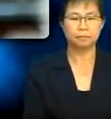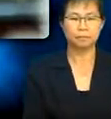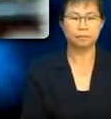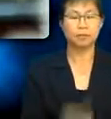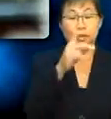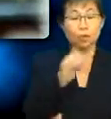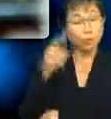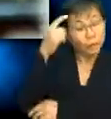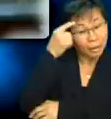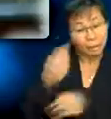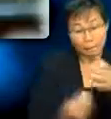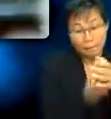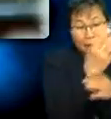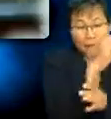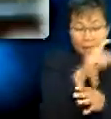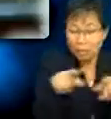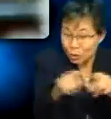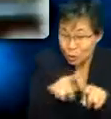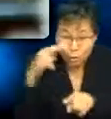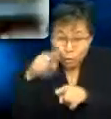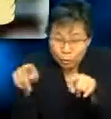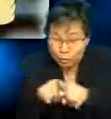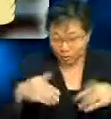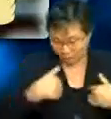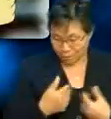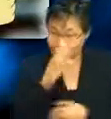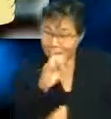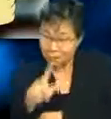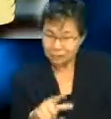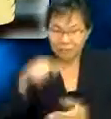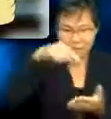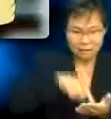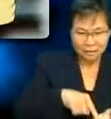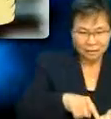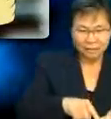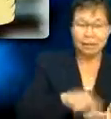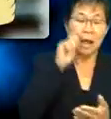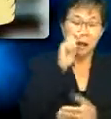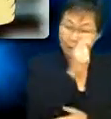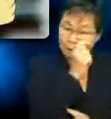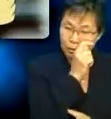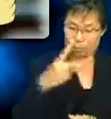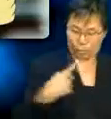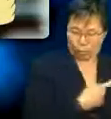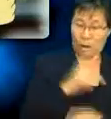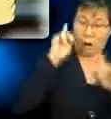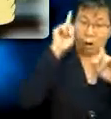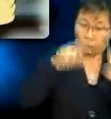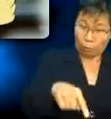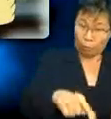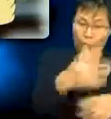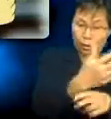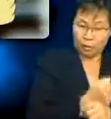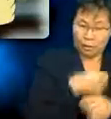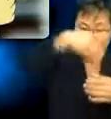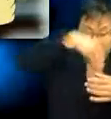Do you think a plant cell looks like an animal cell? This is an onion. We are going to get its